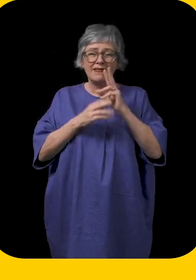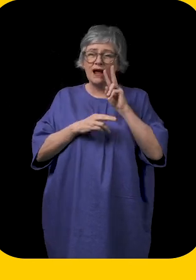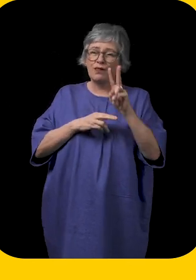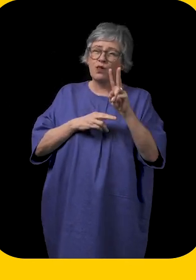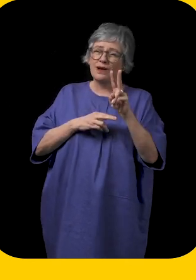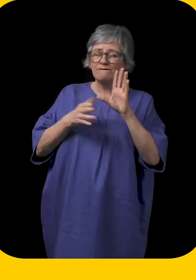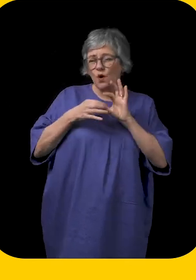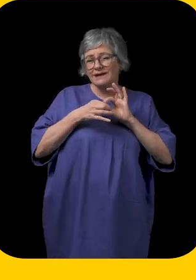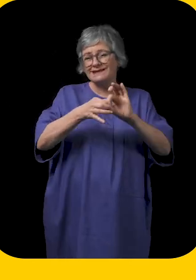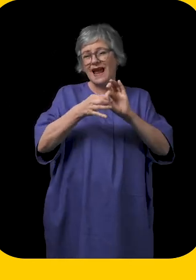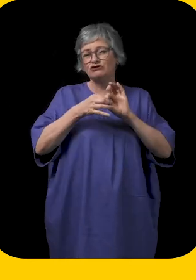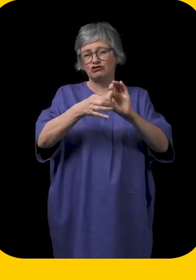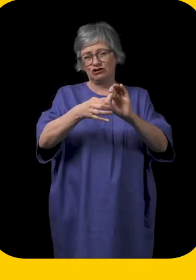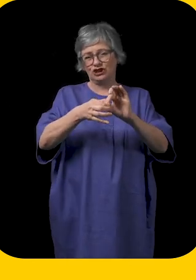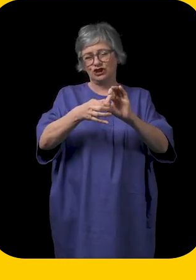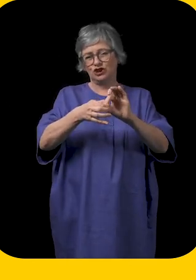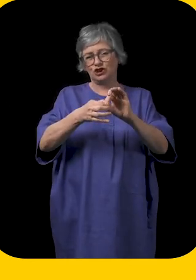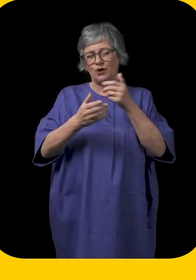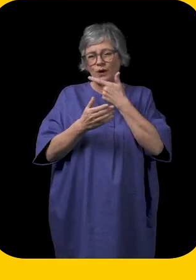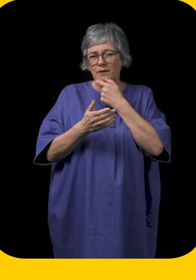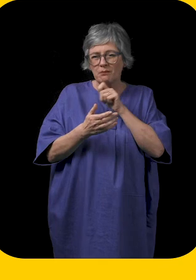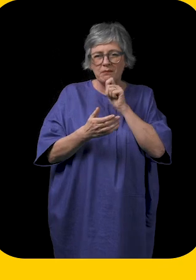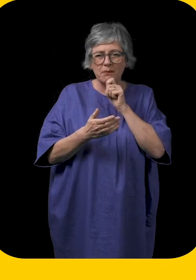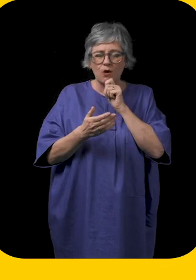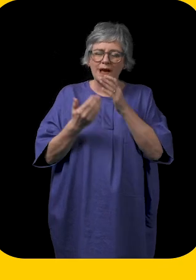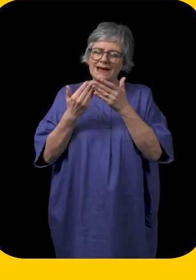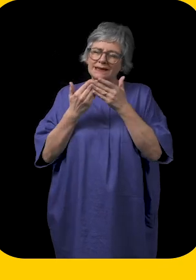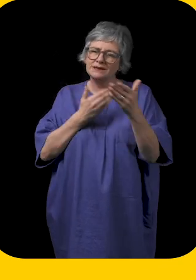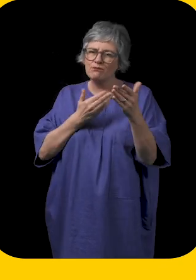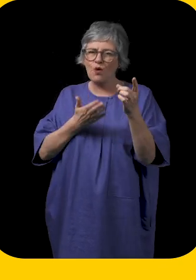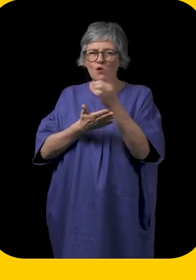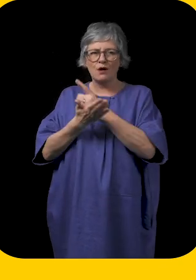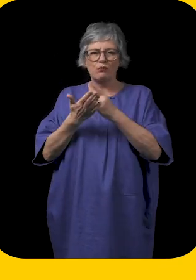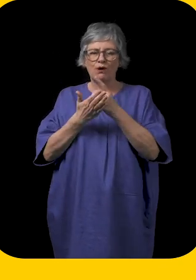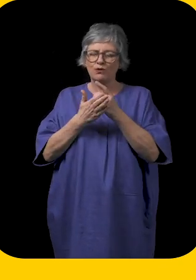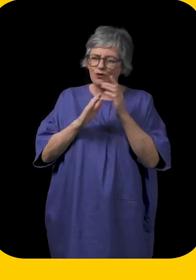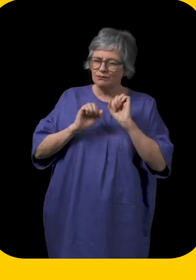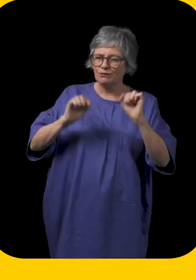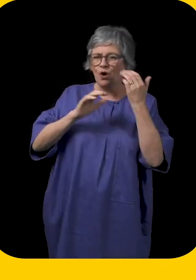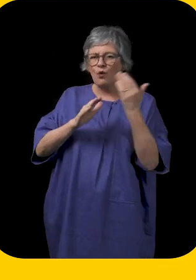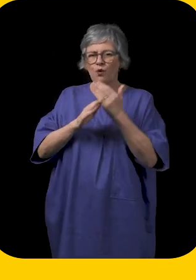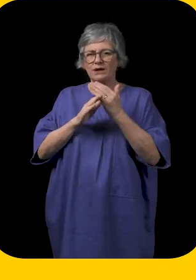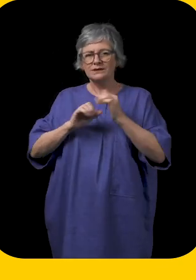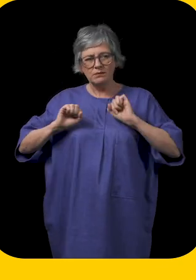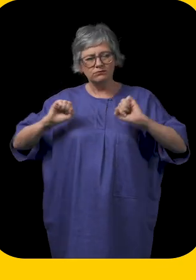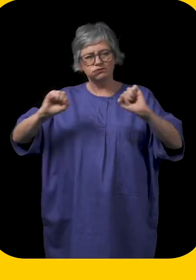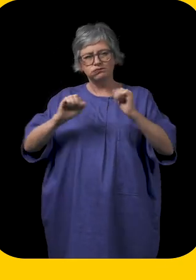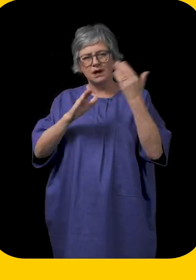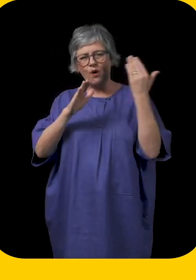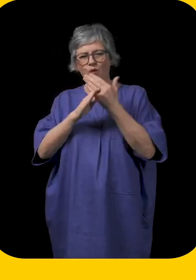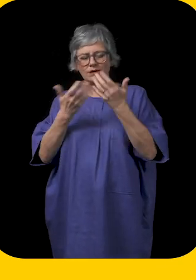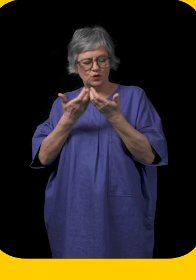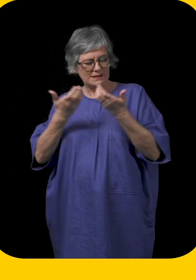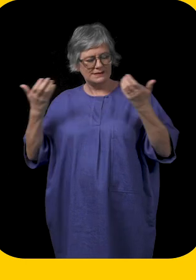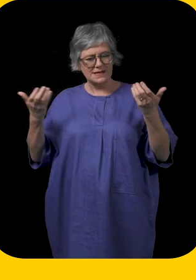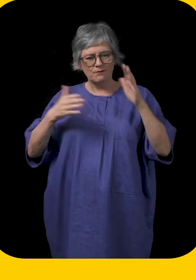you know, really looking for connections that much with people. It's more that you're wanting the work